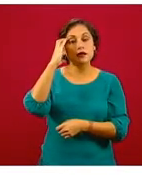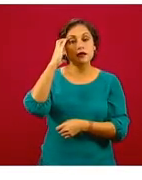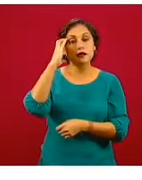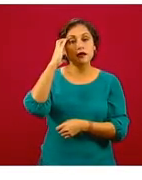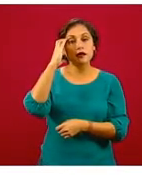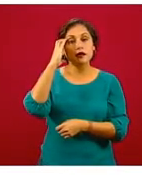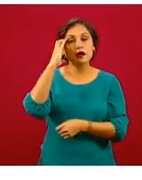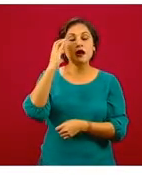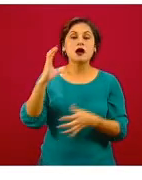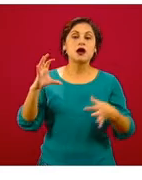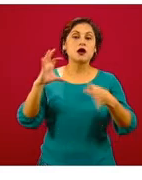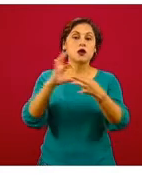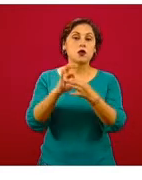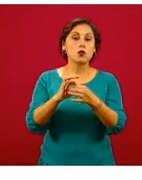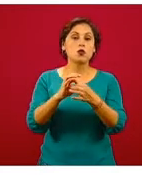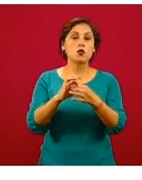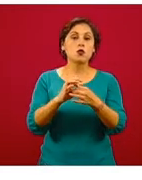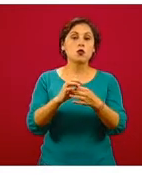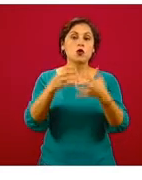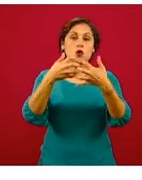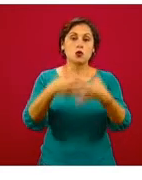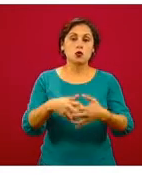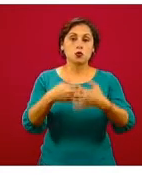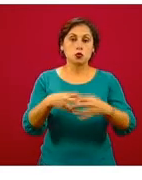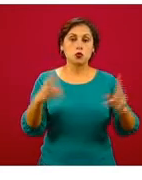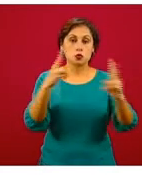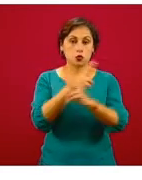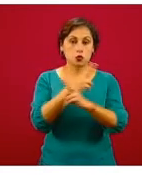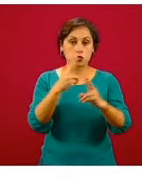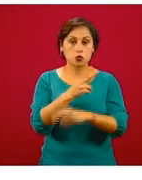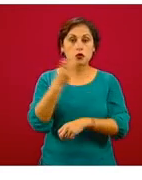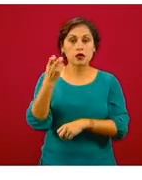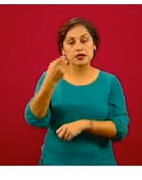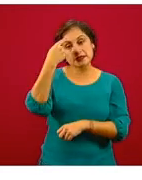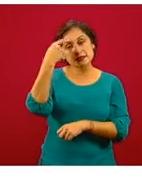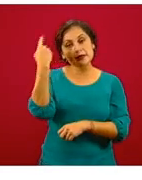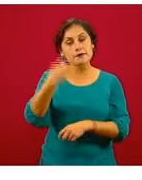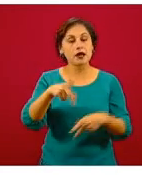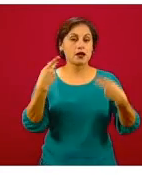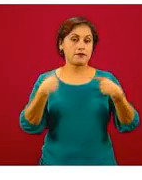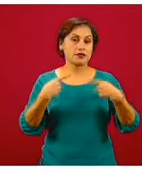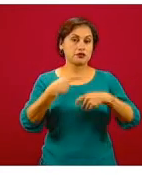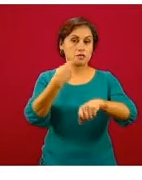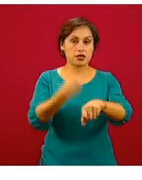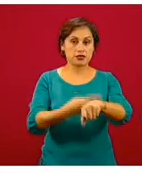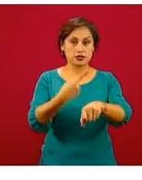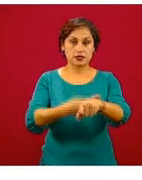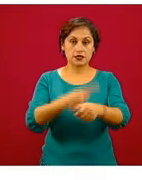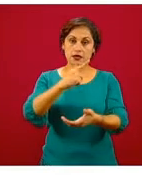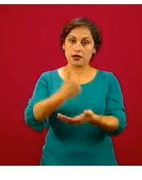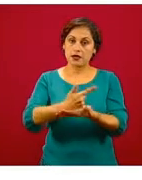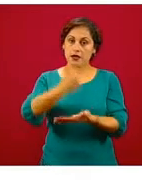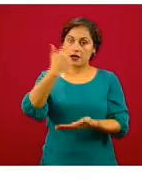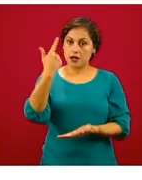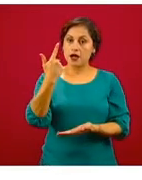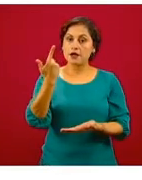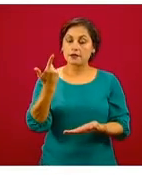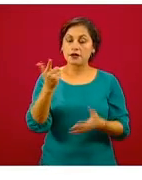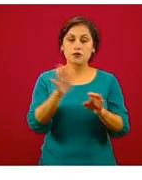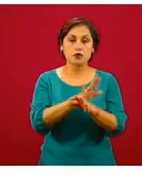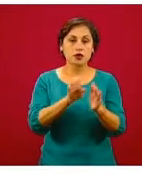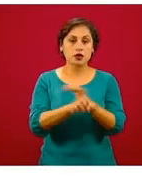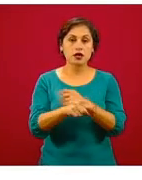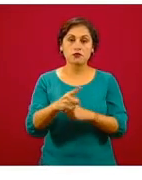specifically for beds that have mechanical ventilators. So they are equipped to attend to people who are critically